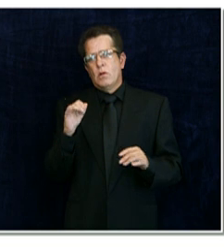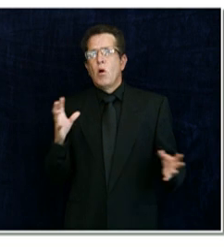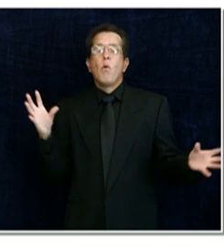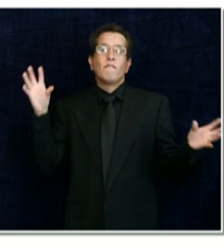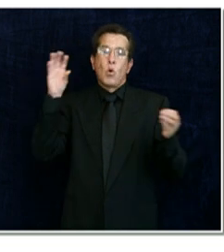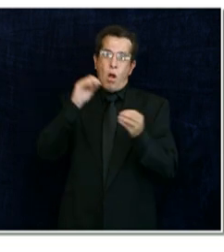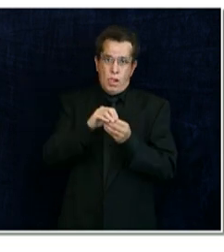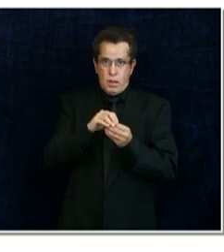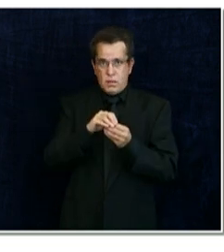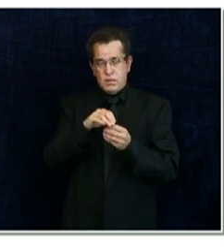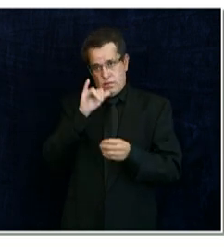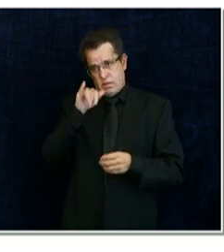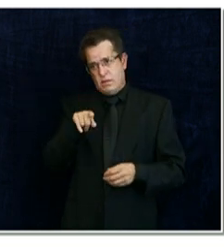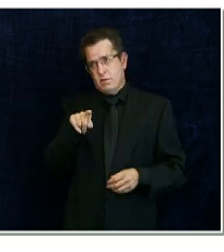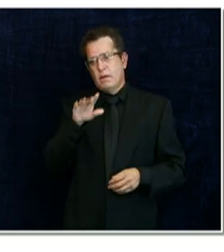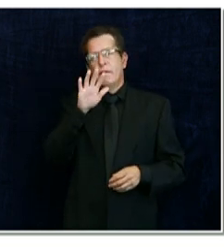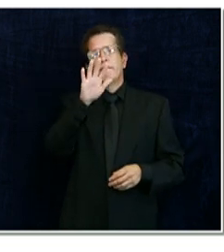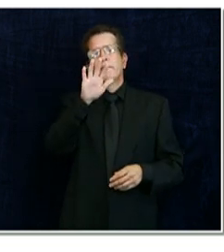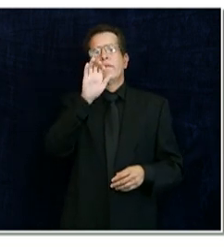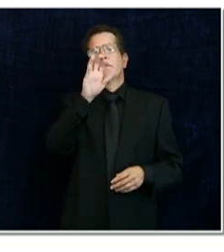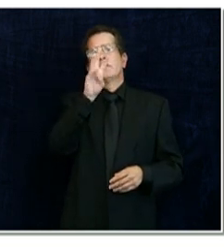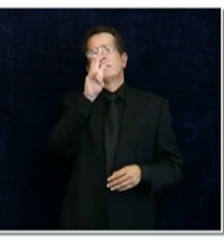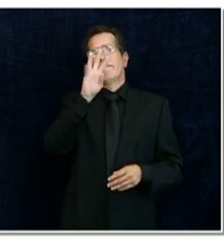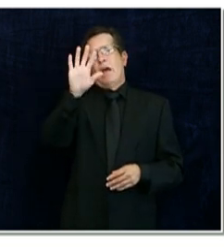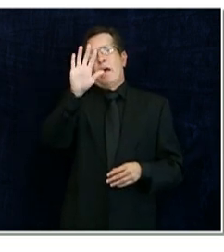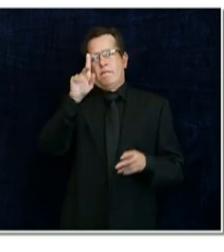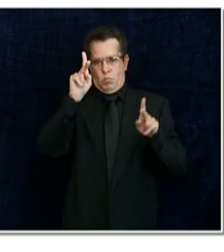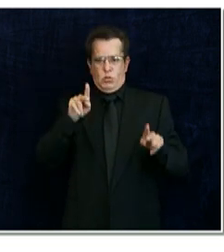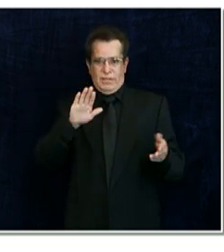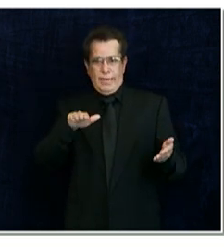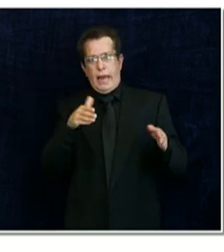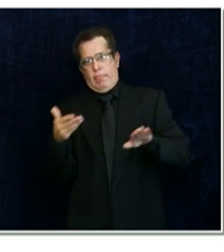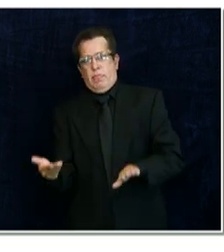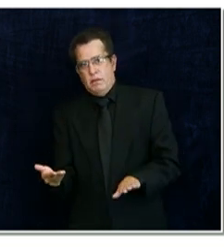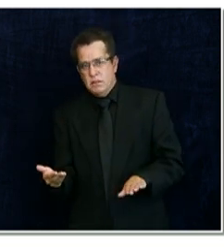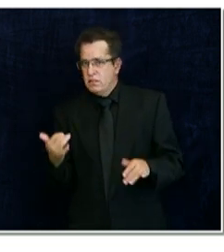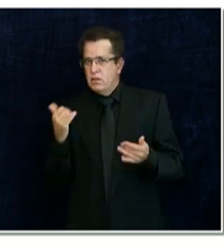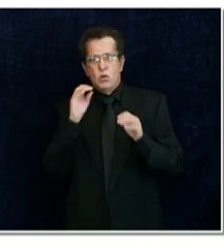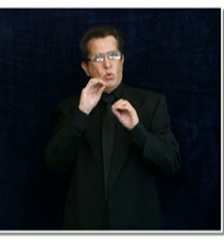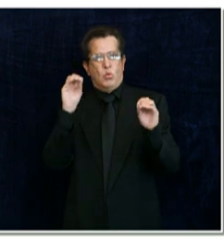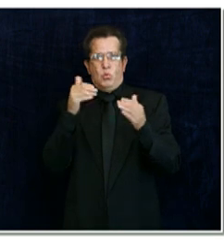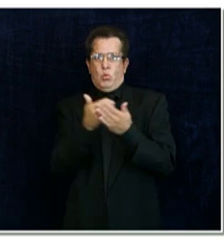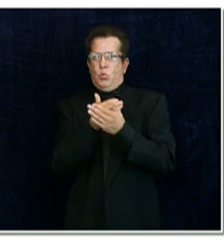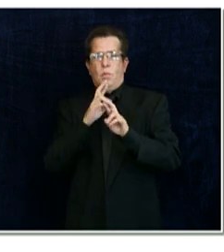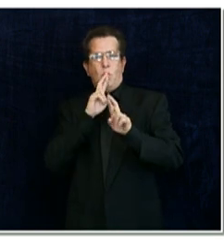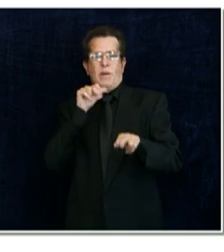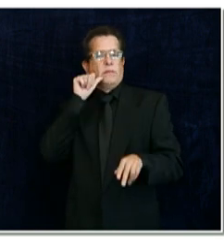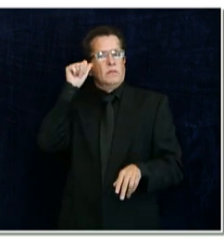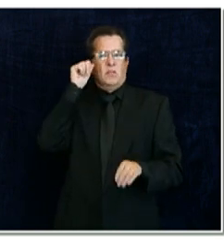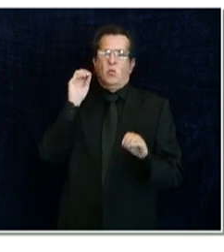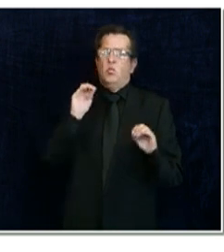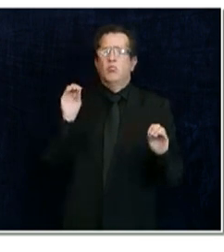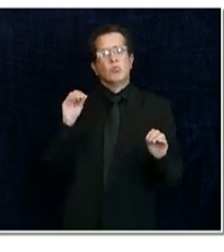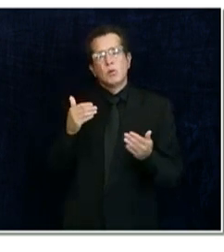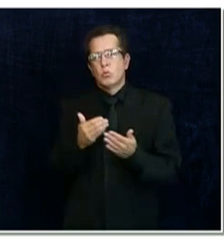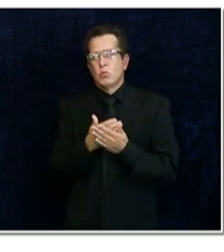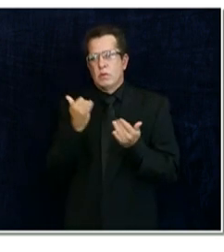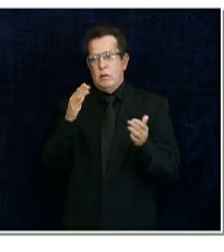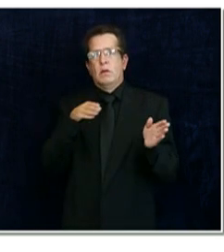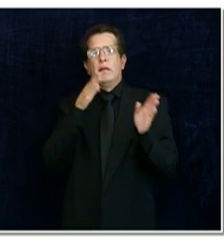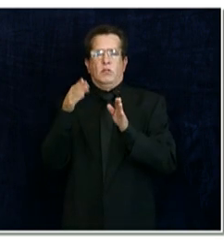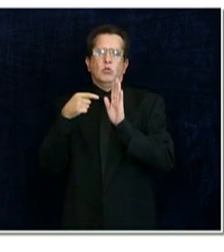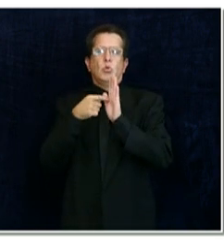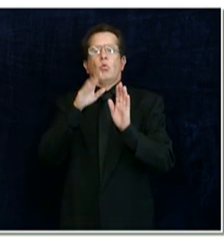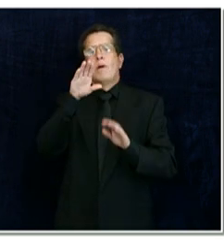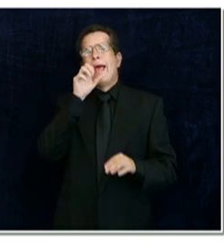of cases includes 565 deaths. No new deaths were reported yesterday. In the next slide, our